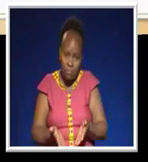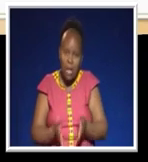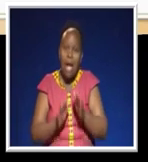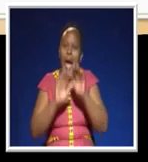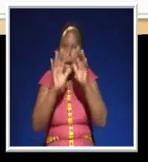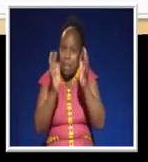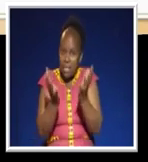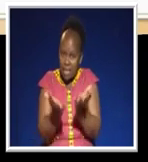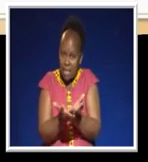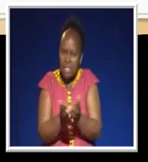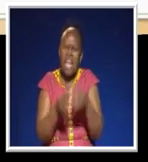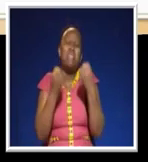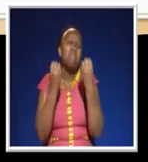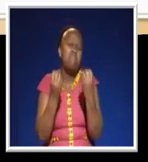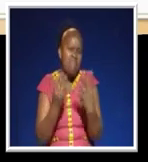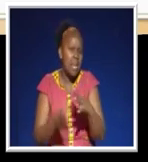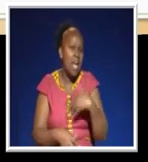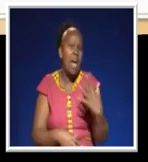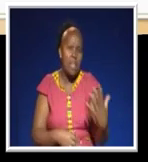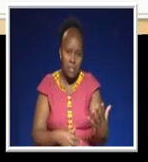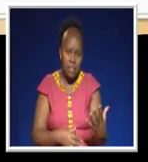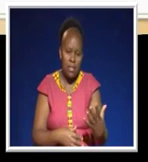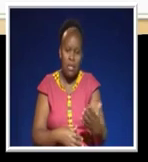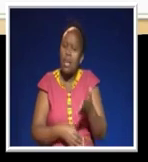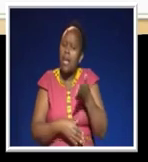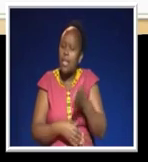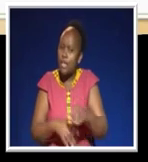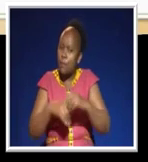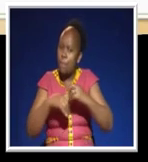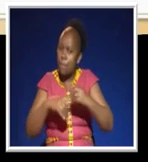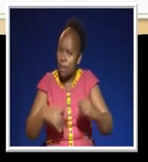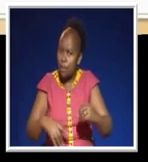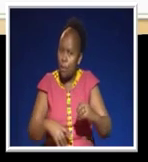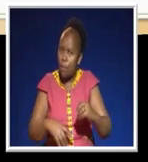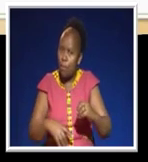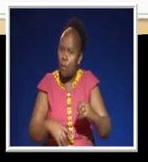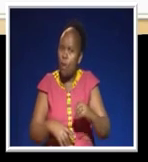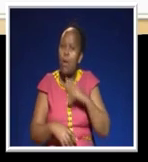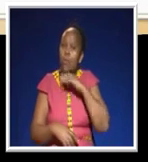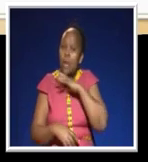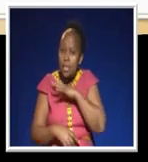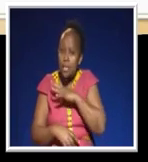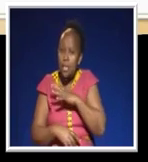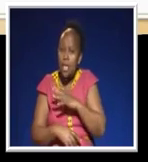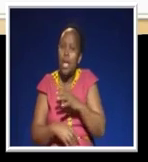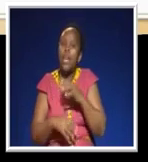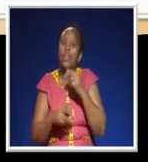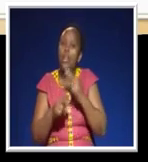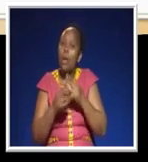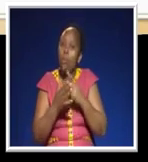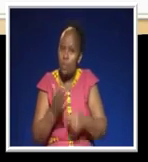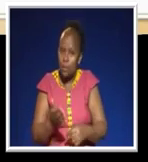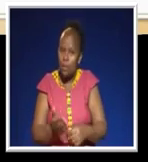cabbages, and many others. Those vegetable cuttings are what we call kitchen